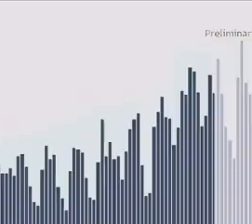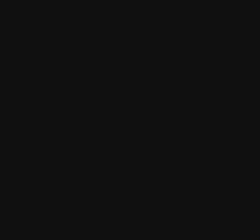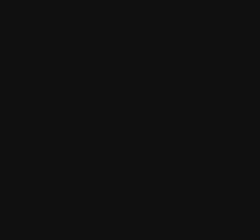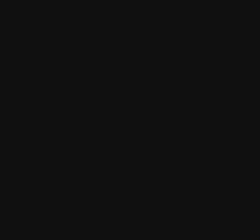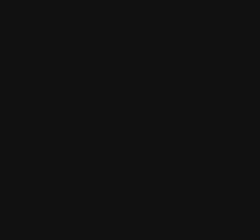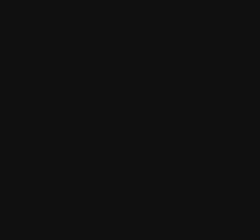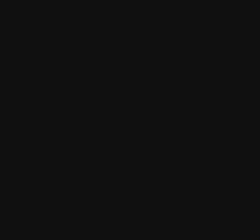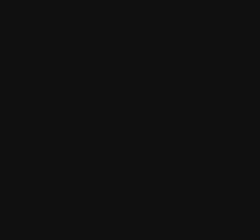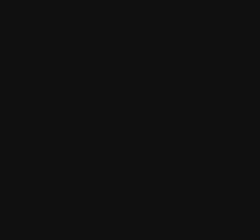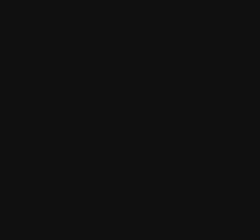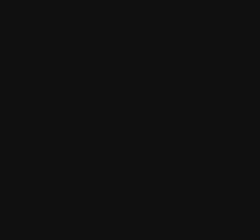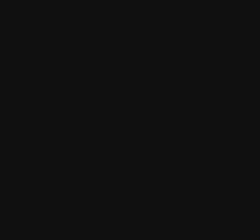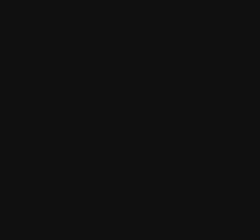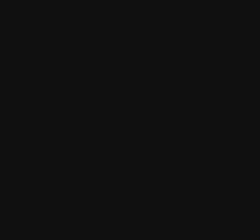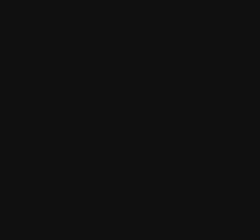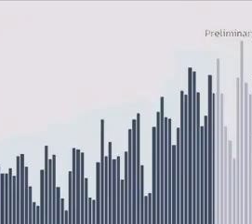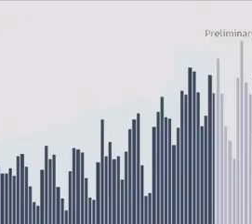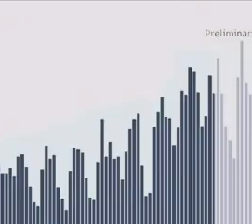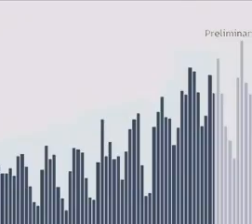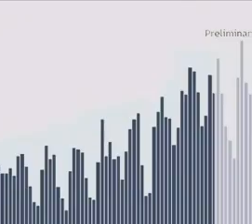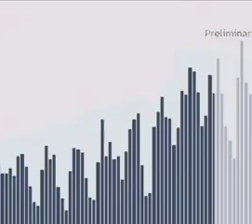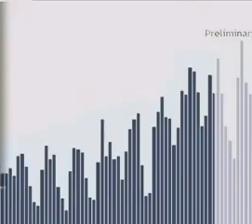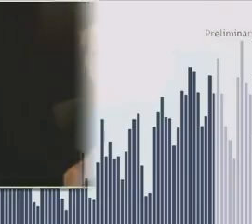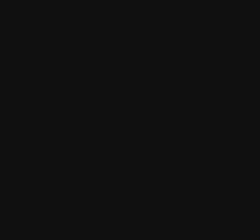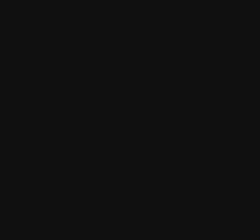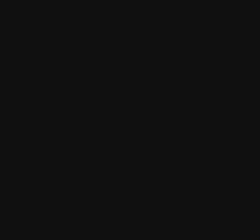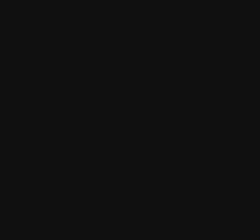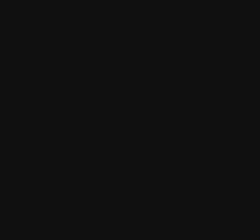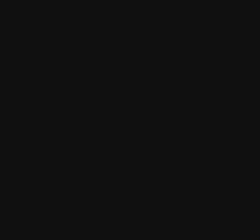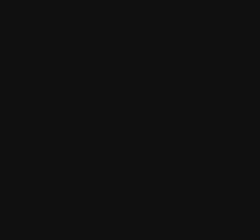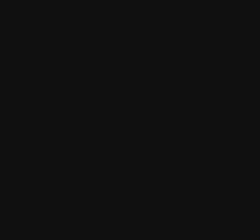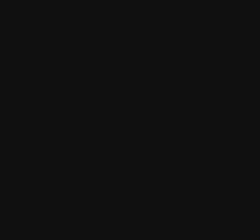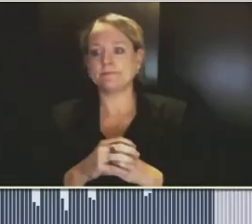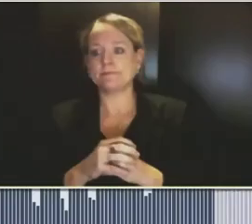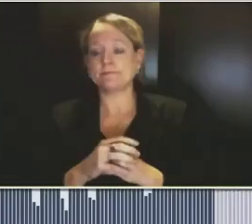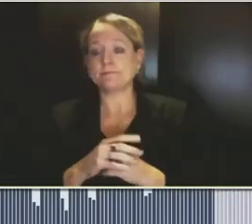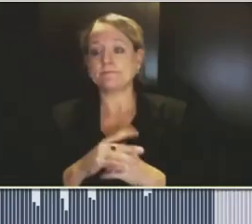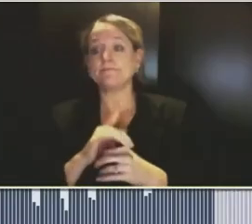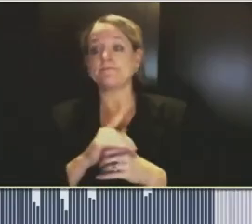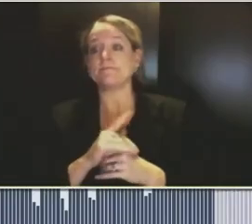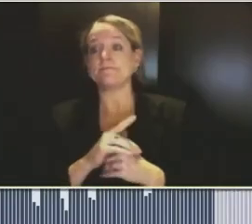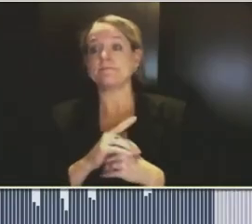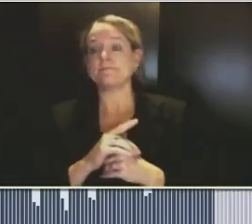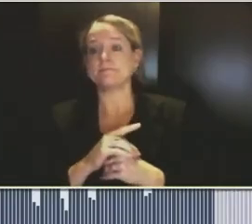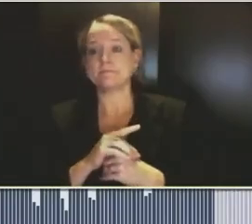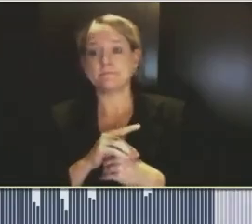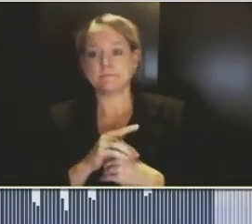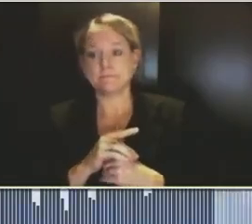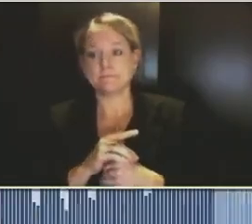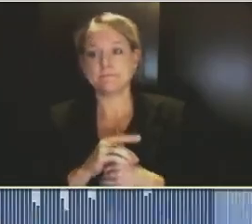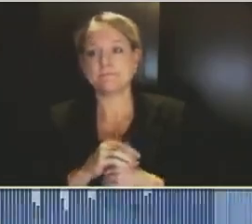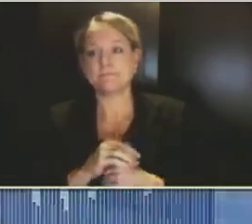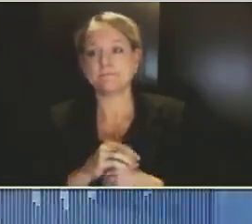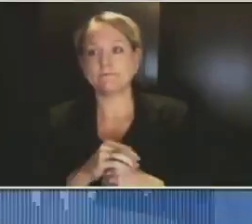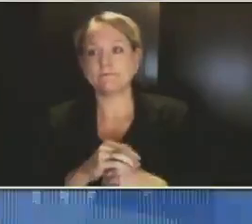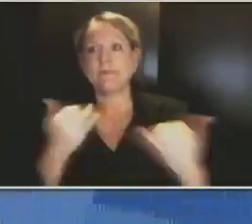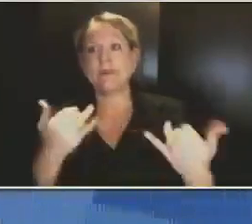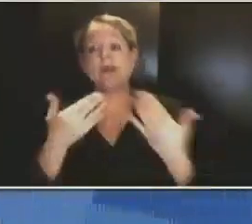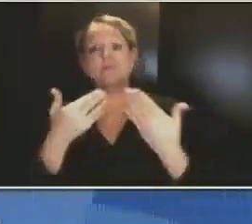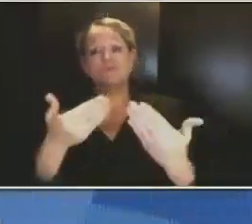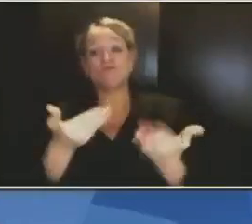will take questions, and a reminder before we do that to maintain your audio quality, keep your phones on mute, please, until it's time to ask